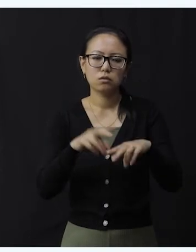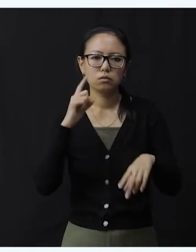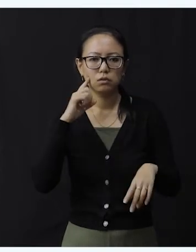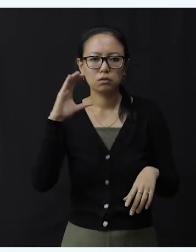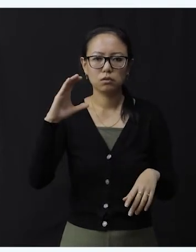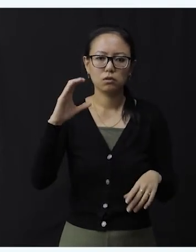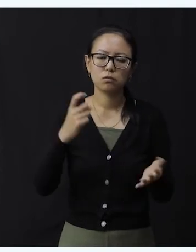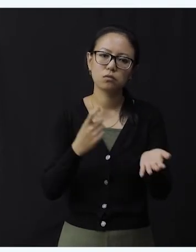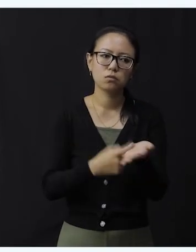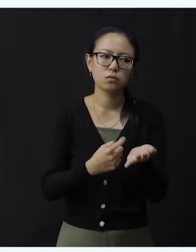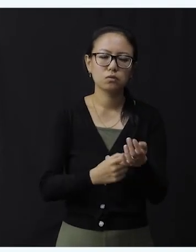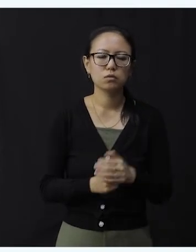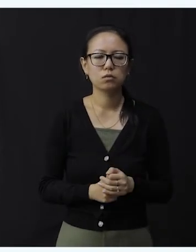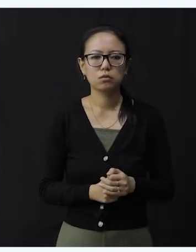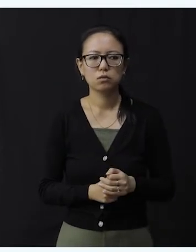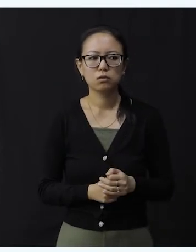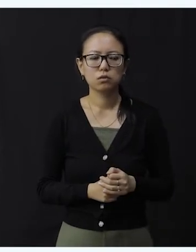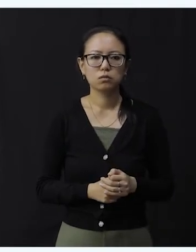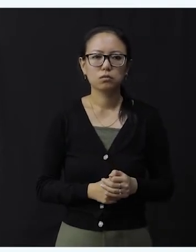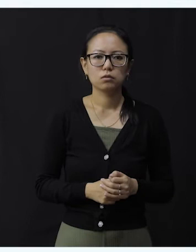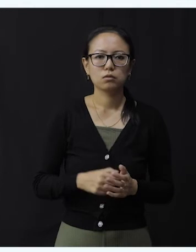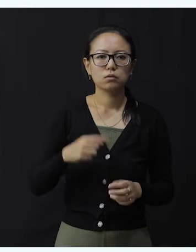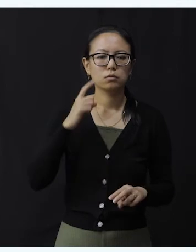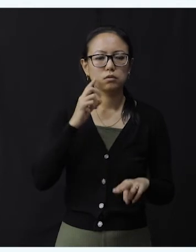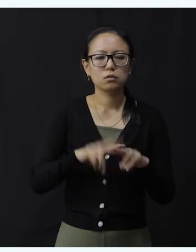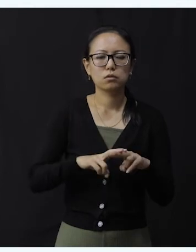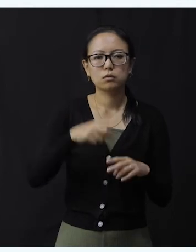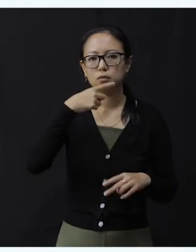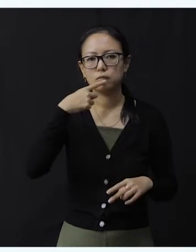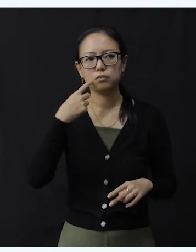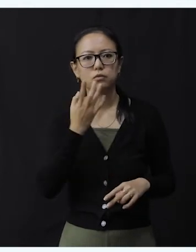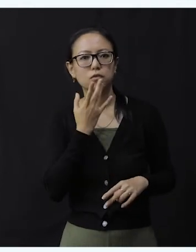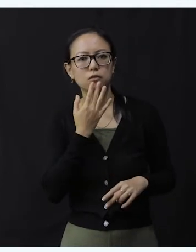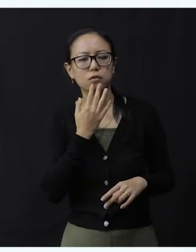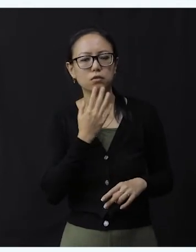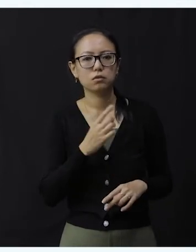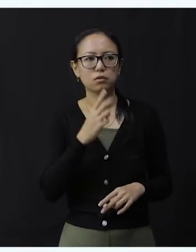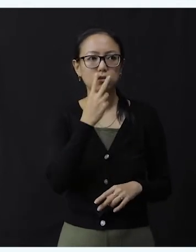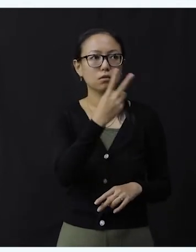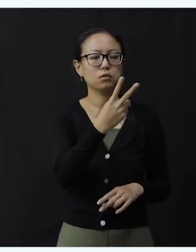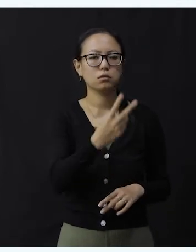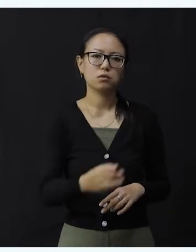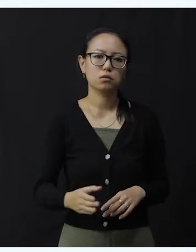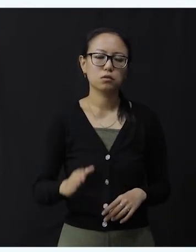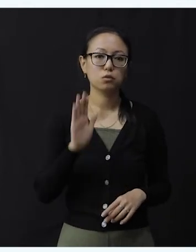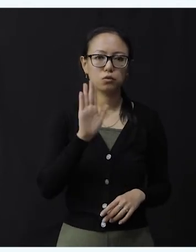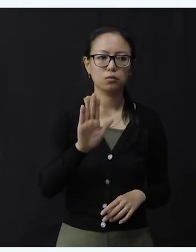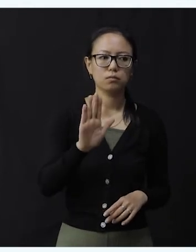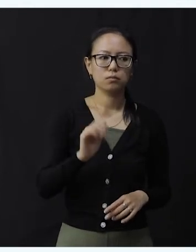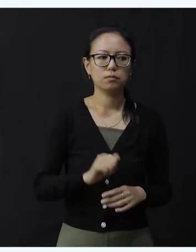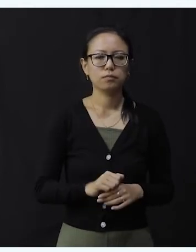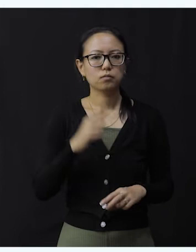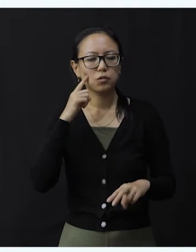and a green light means you can go. So you have to follow these traffic signals, okay?